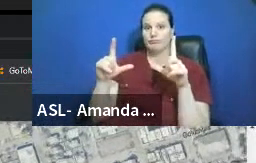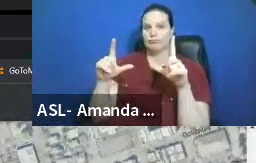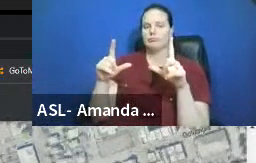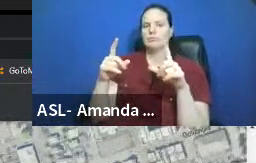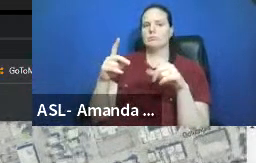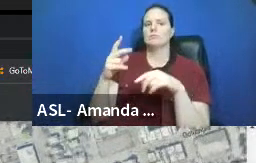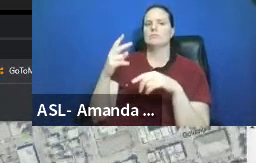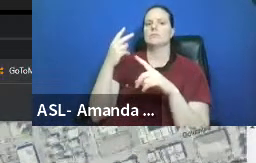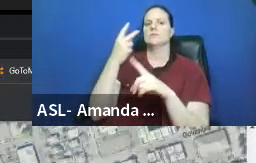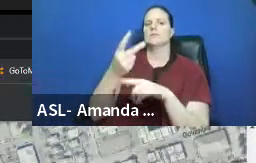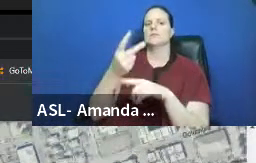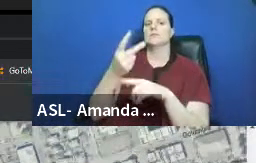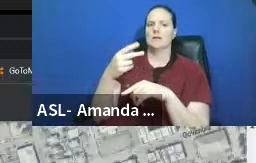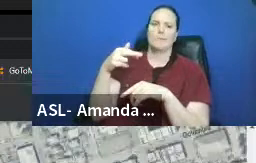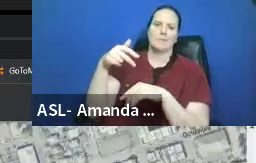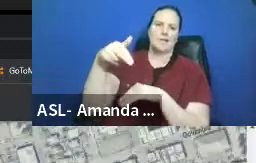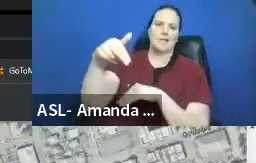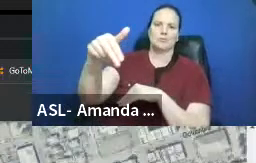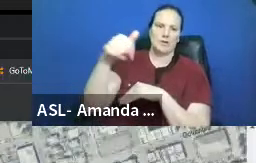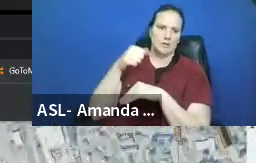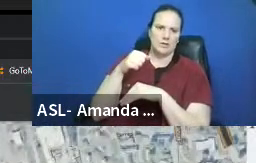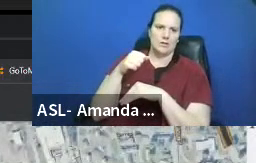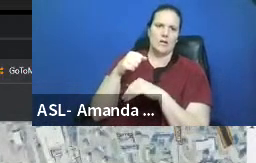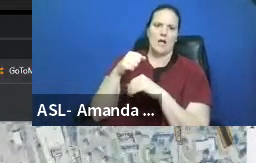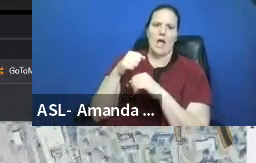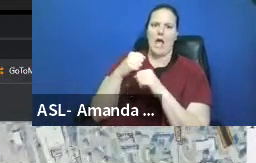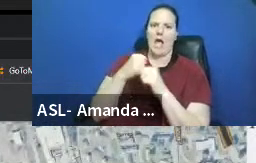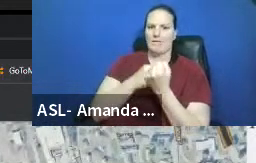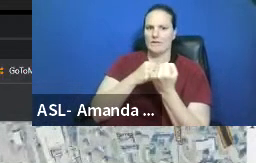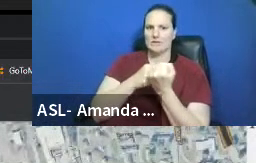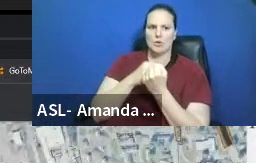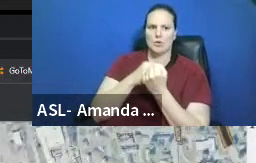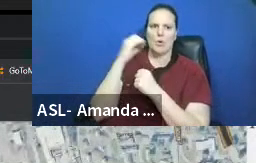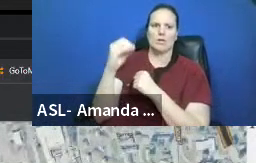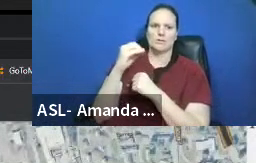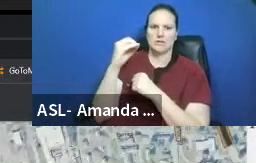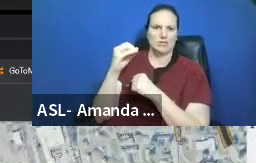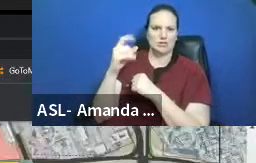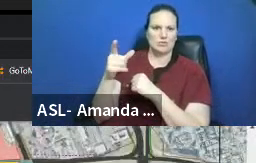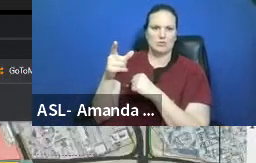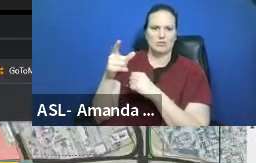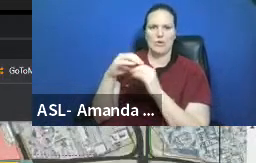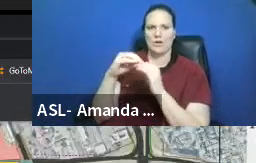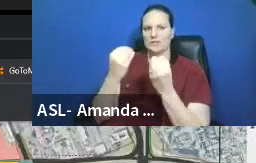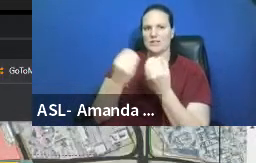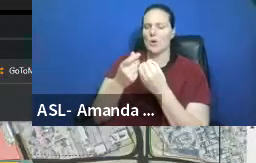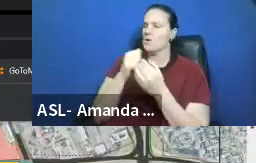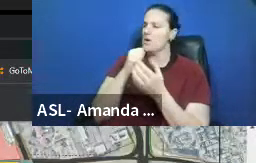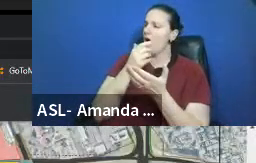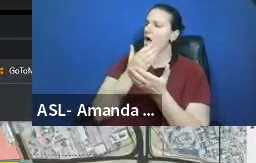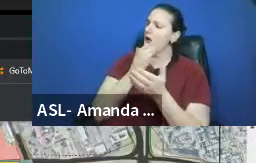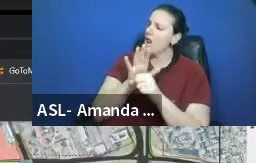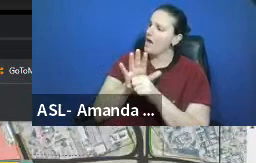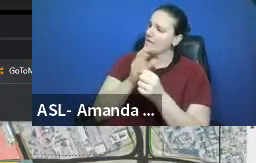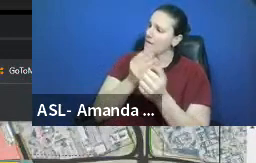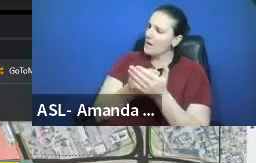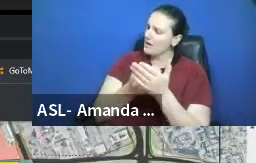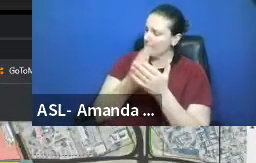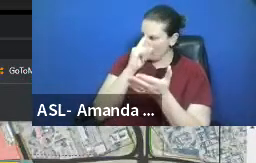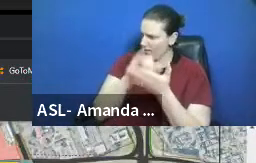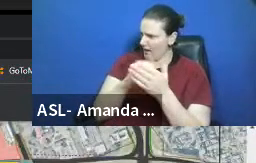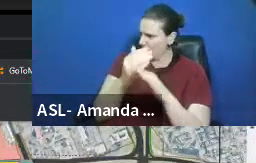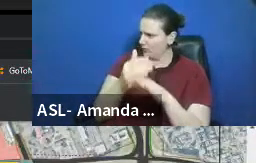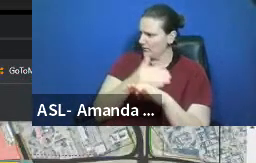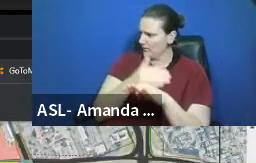lens of a pedestrian advocacy organization is we're often told there's not enough money for that improvement. There's not enough money for that improvement, et cetera. So there's always like a